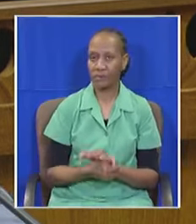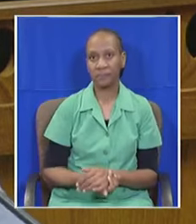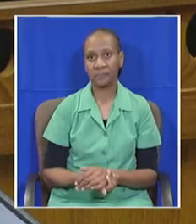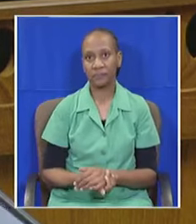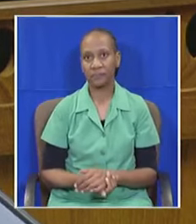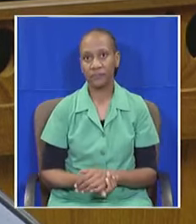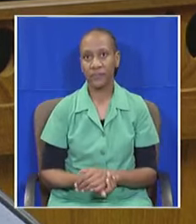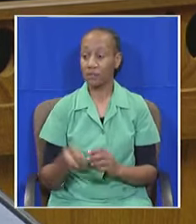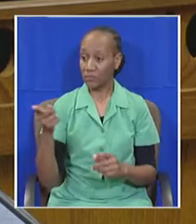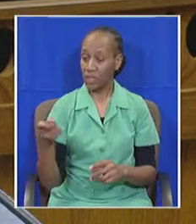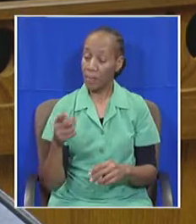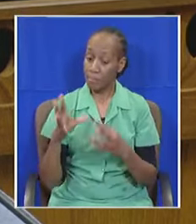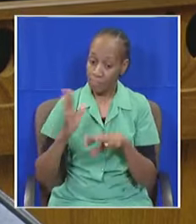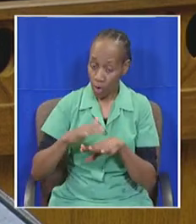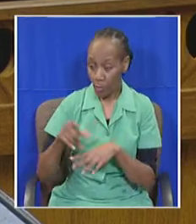only did you say that,